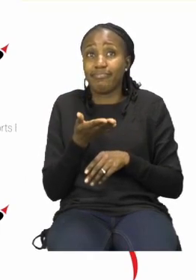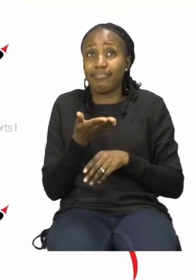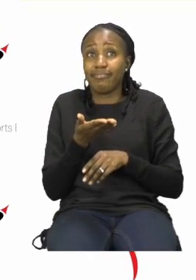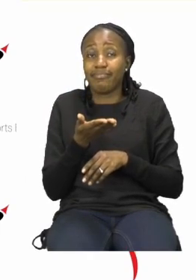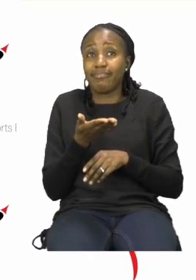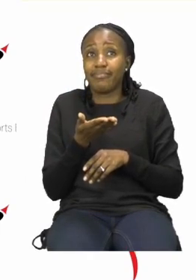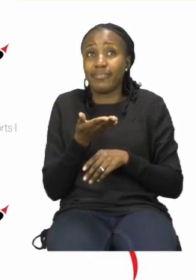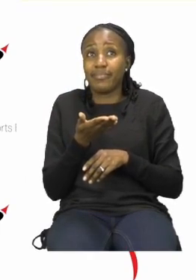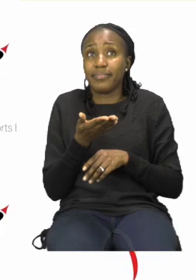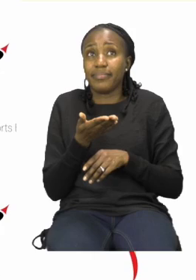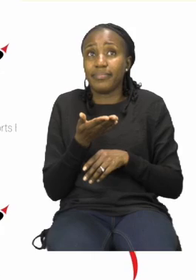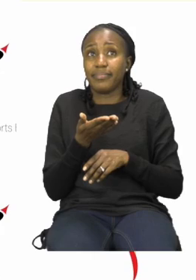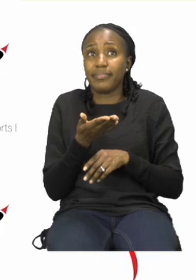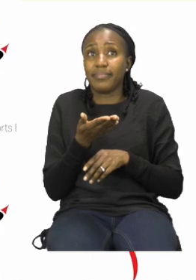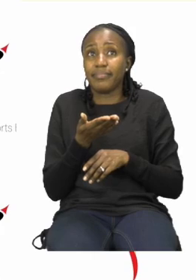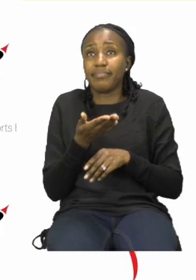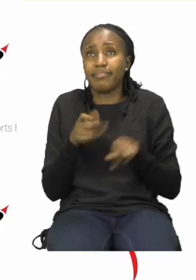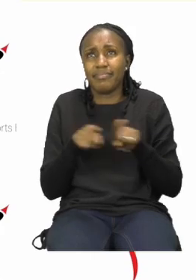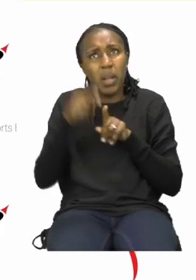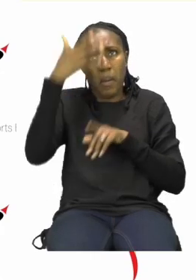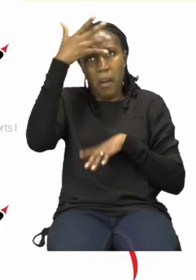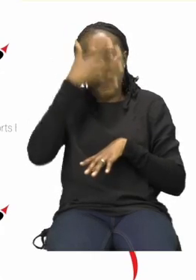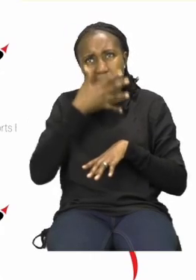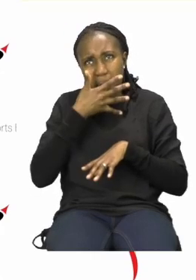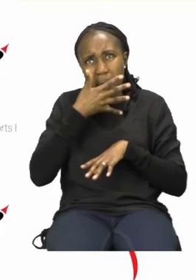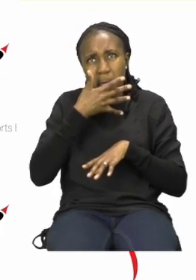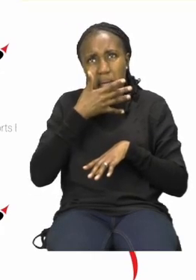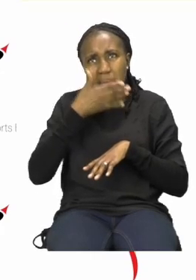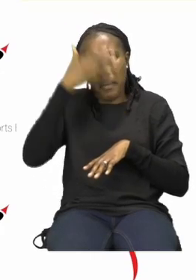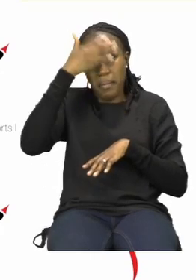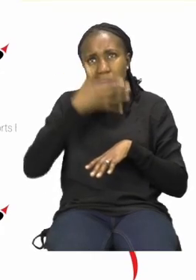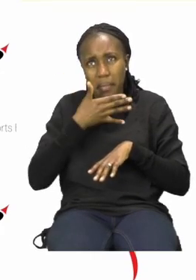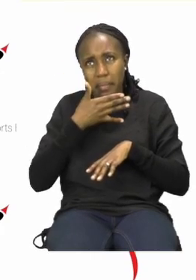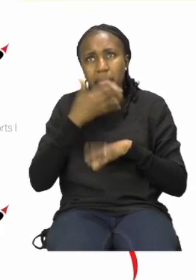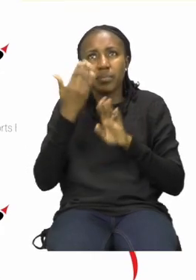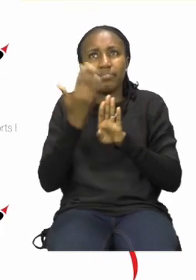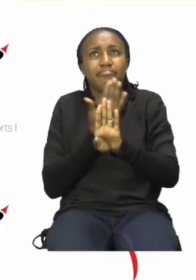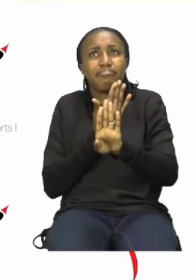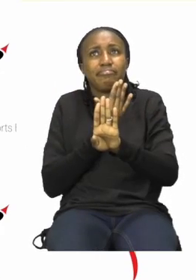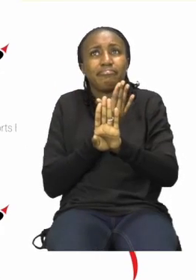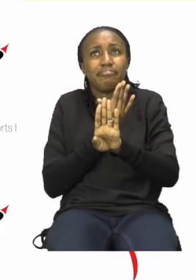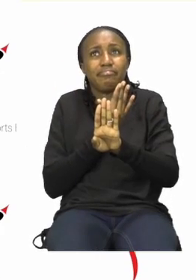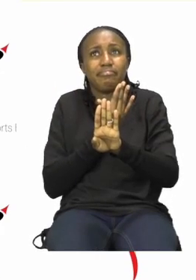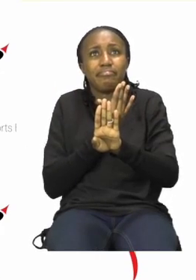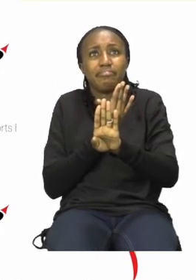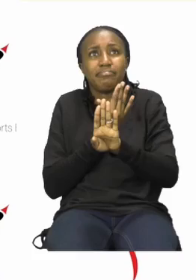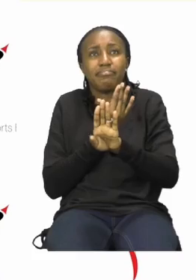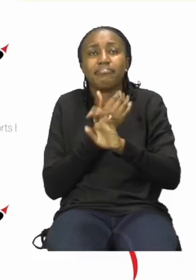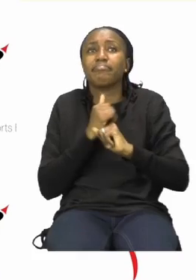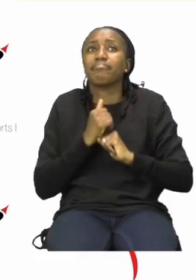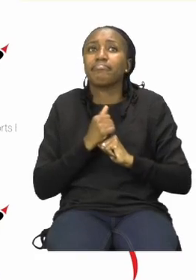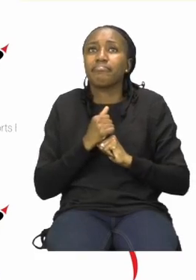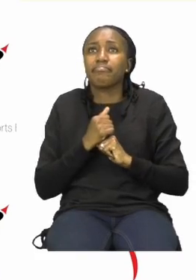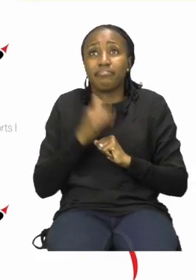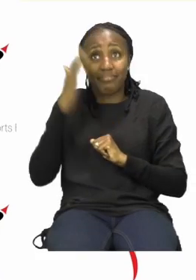is the same as the visor for to protect the